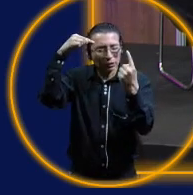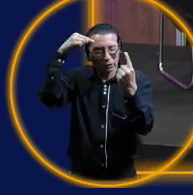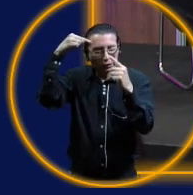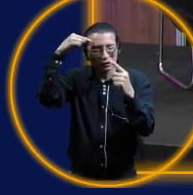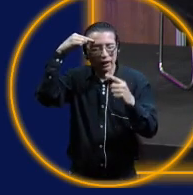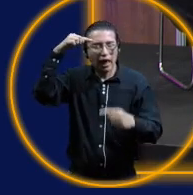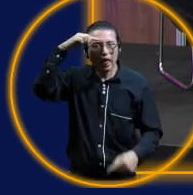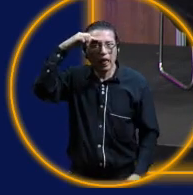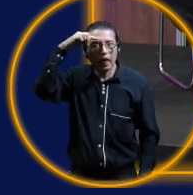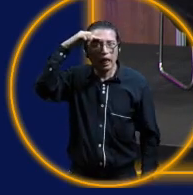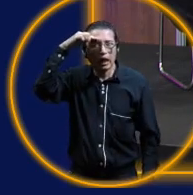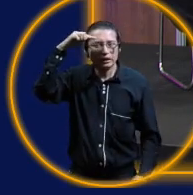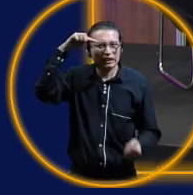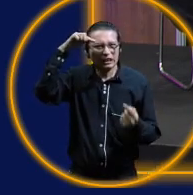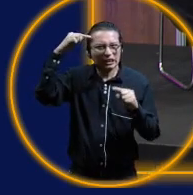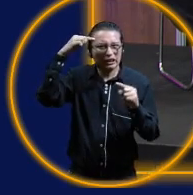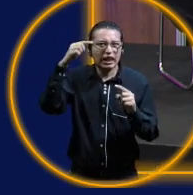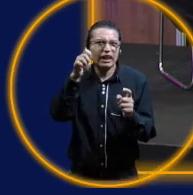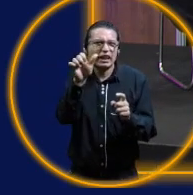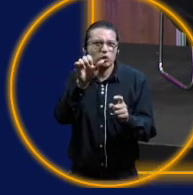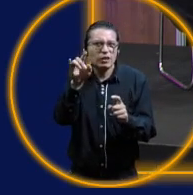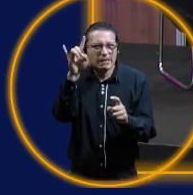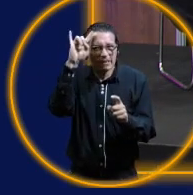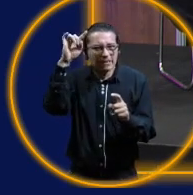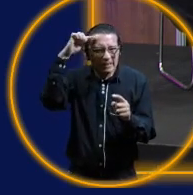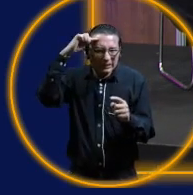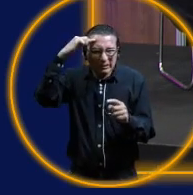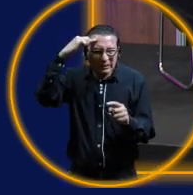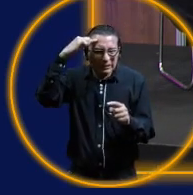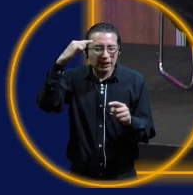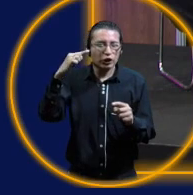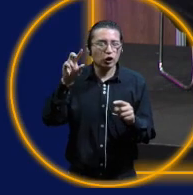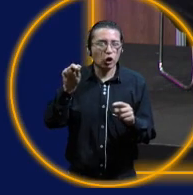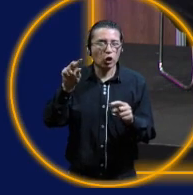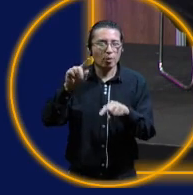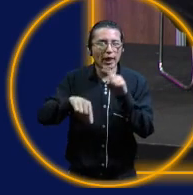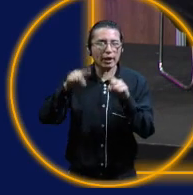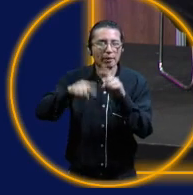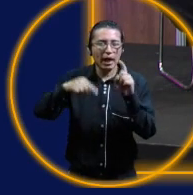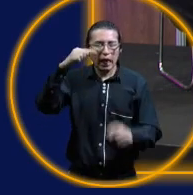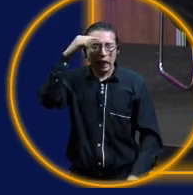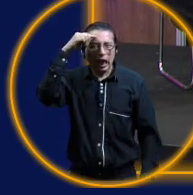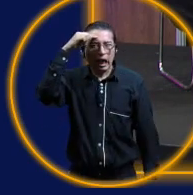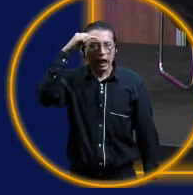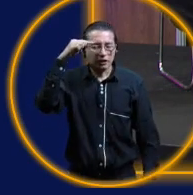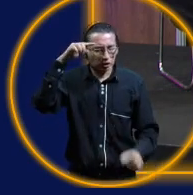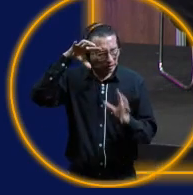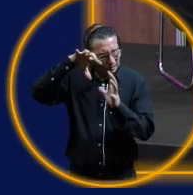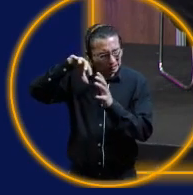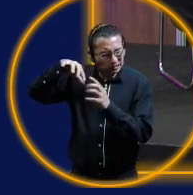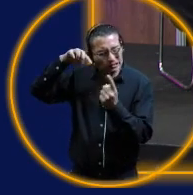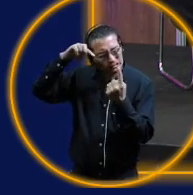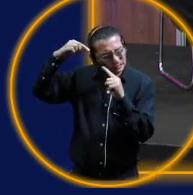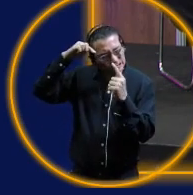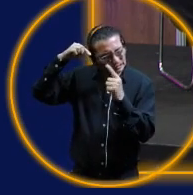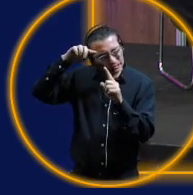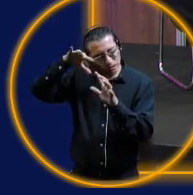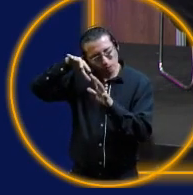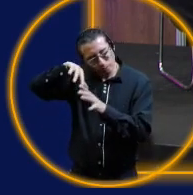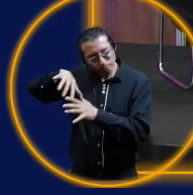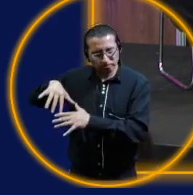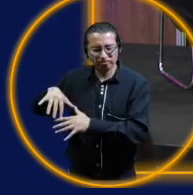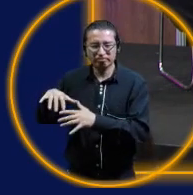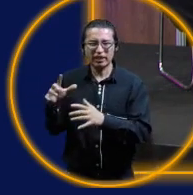don't become that person who discourages others. And the first way to not be the person discouraging others is to learn to